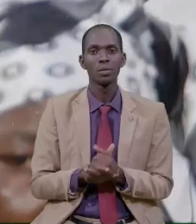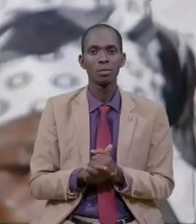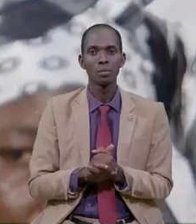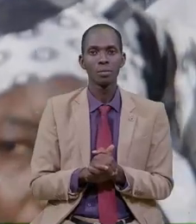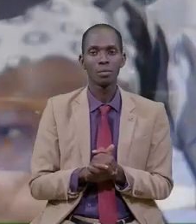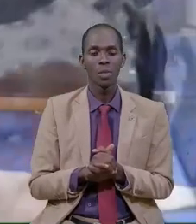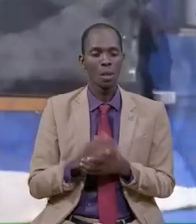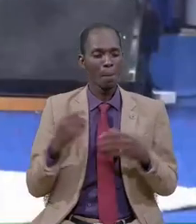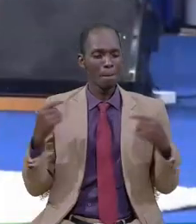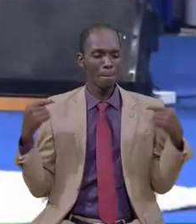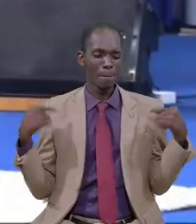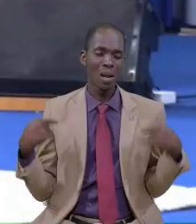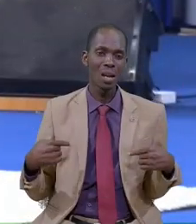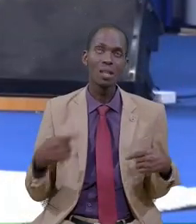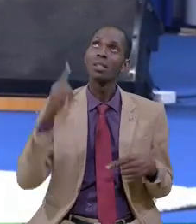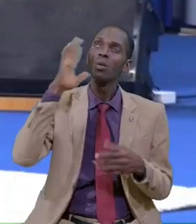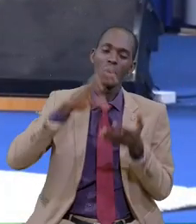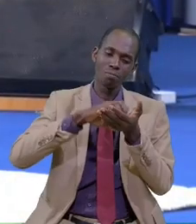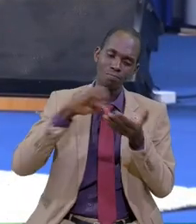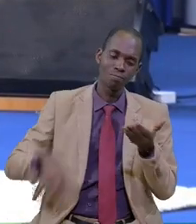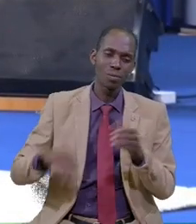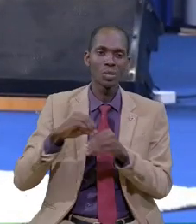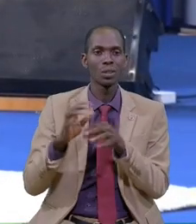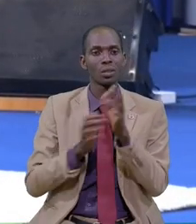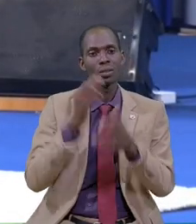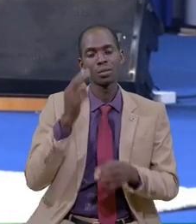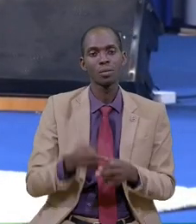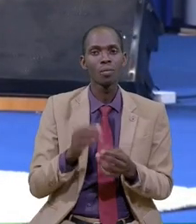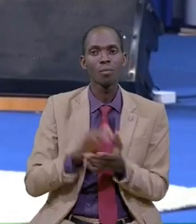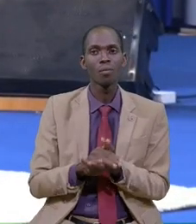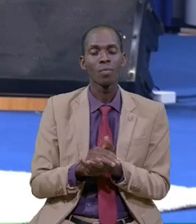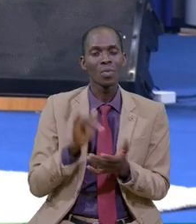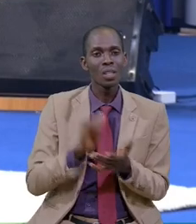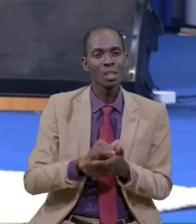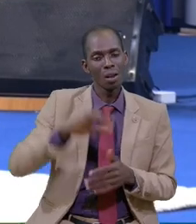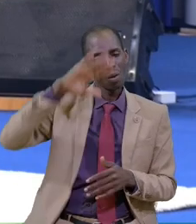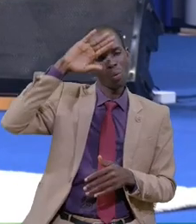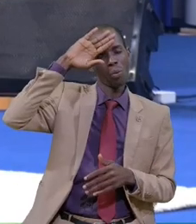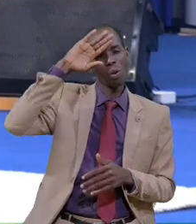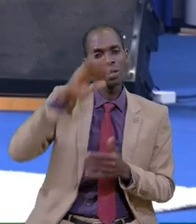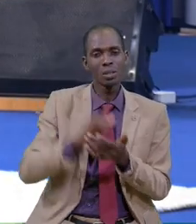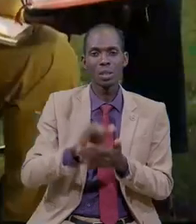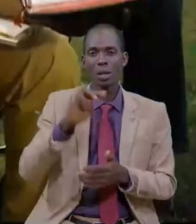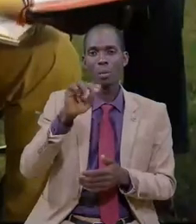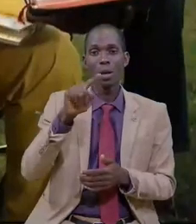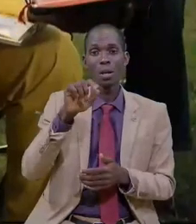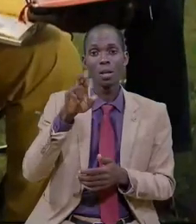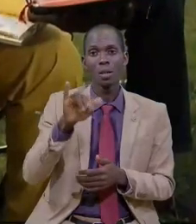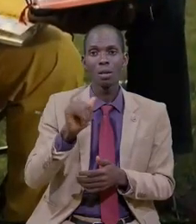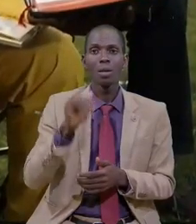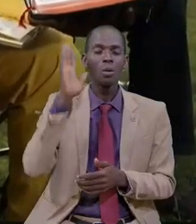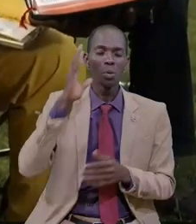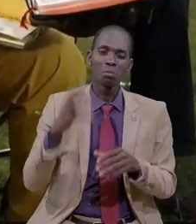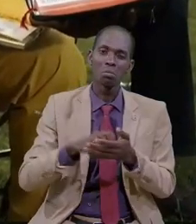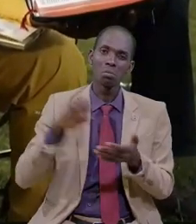seras guéri. He'll take it away. Il va ôter ta maladie. That fever, malaria, he'll take it away. Cette fièvre chauffe par